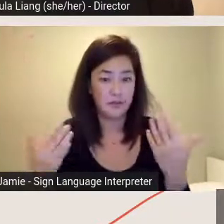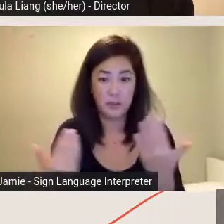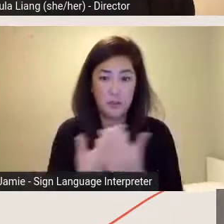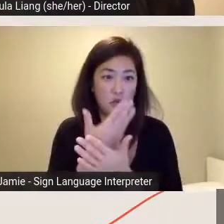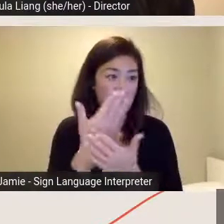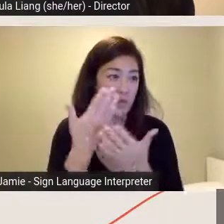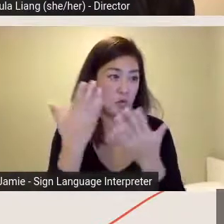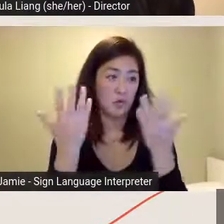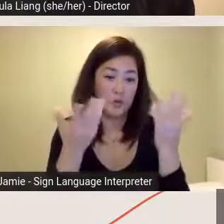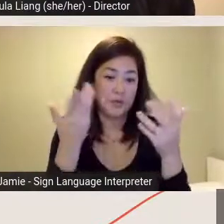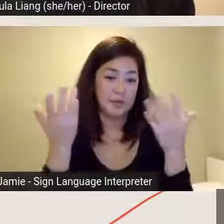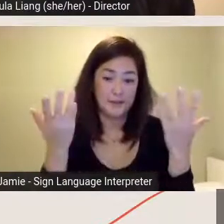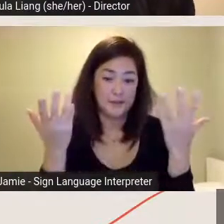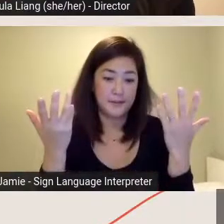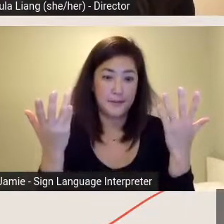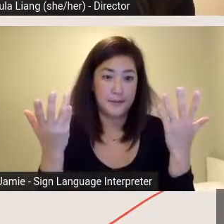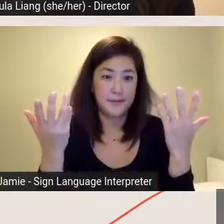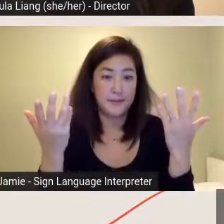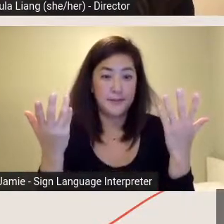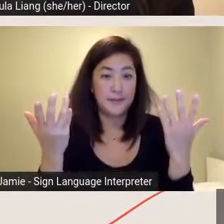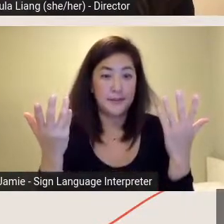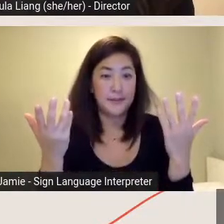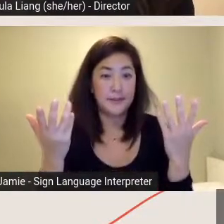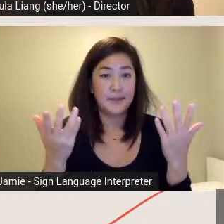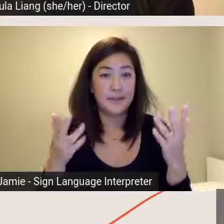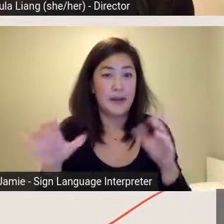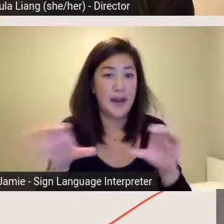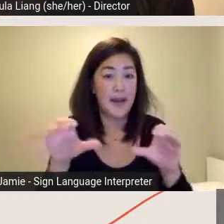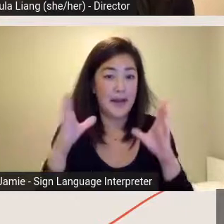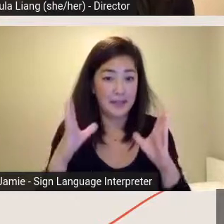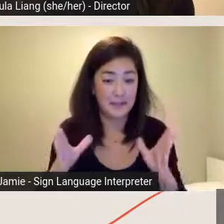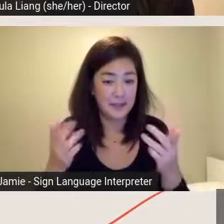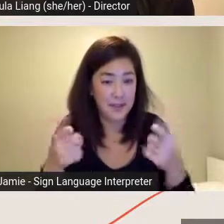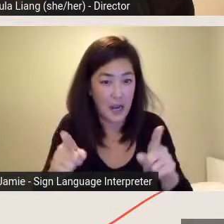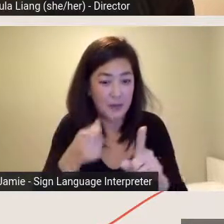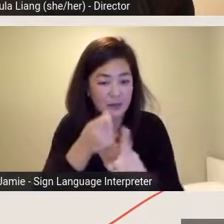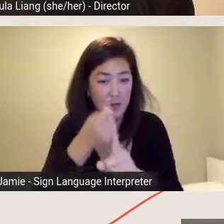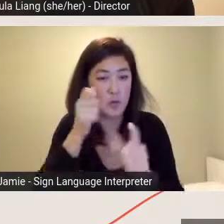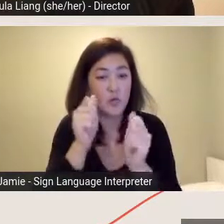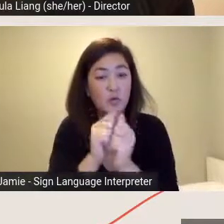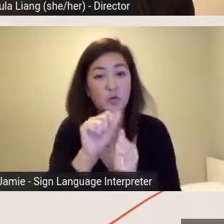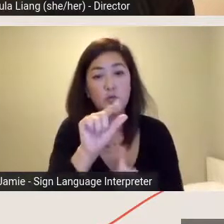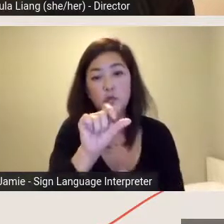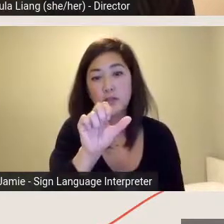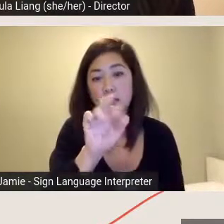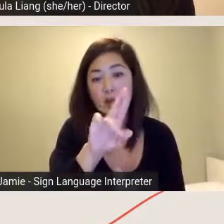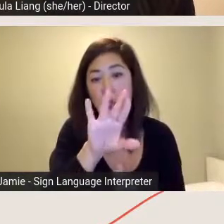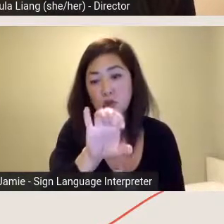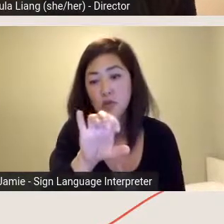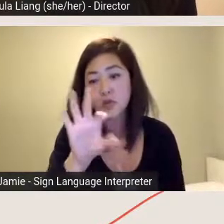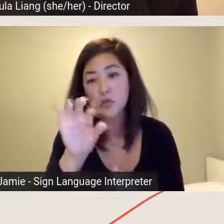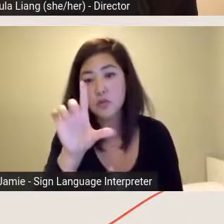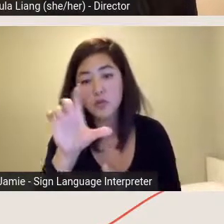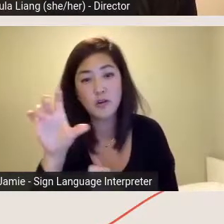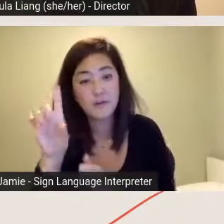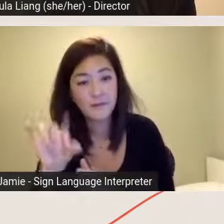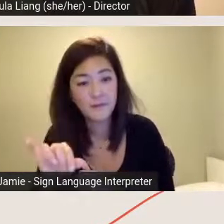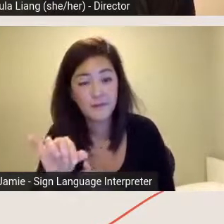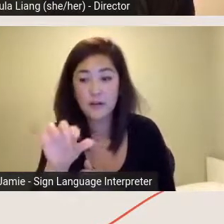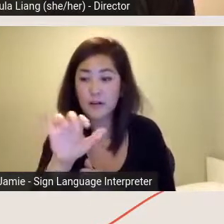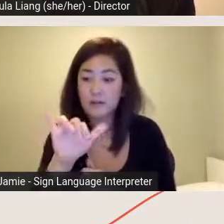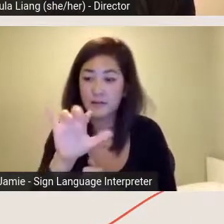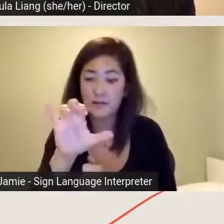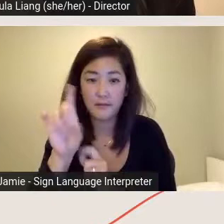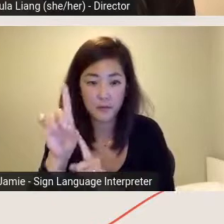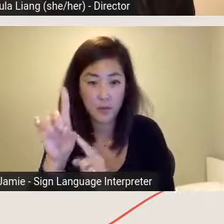new, a new surge of activism around the George Floyd case, Ahmaud Arbery and Breonna Taylor. And